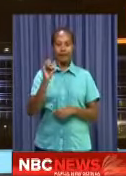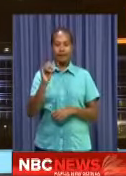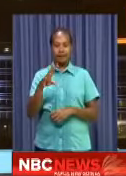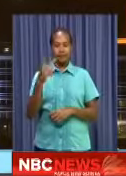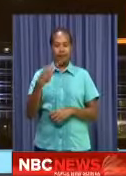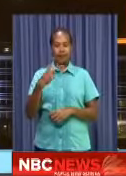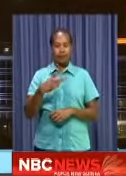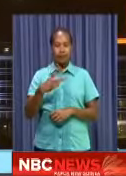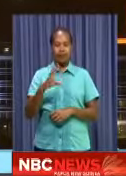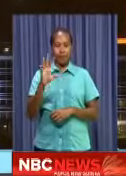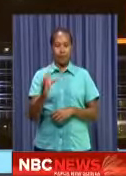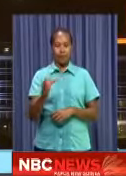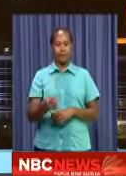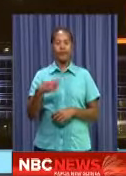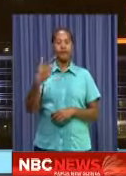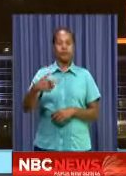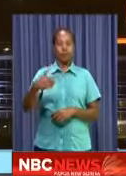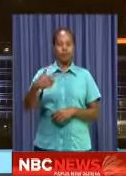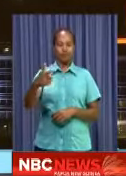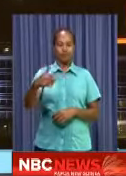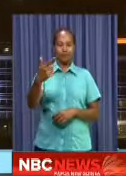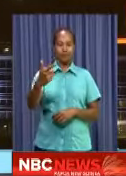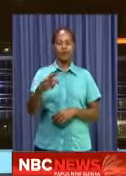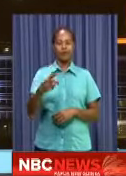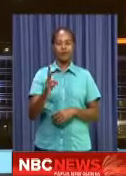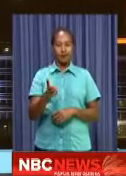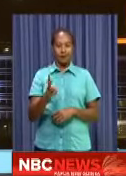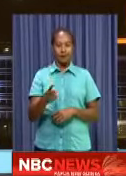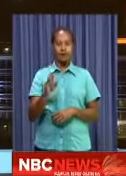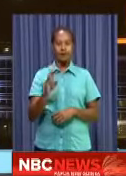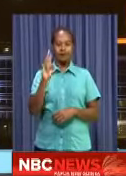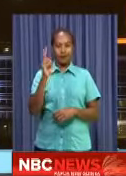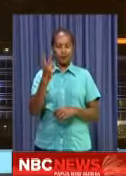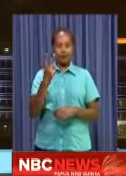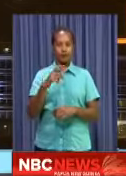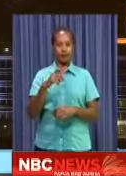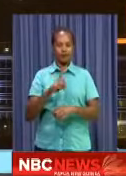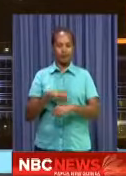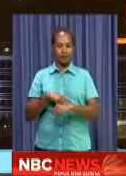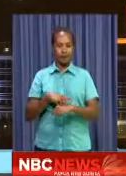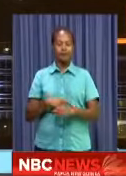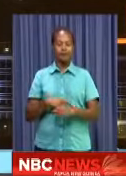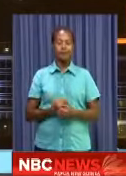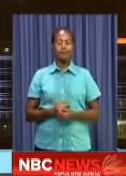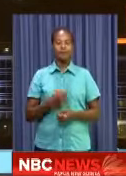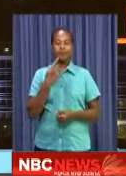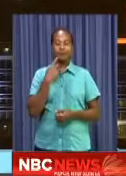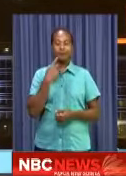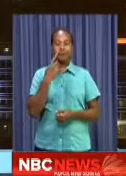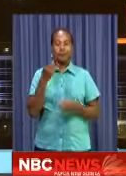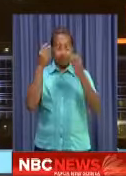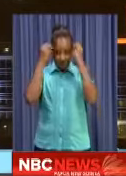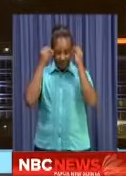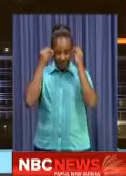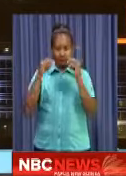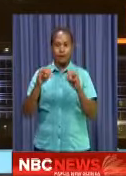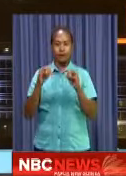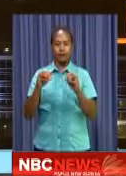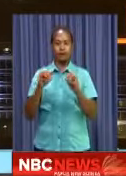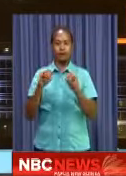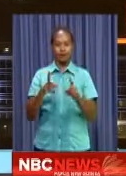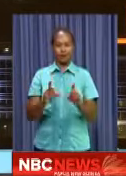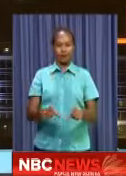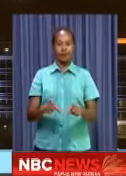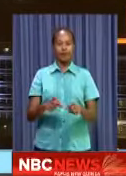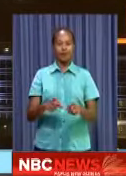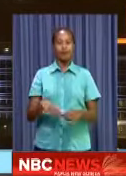education through the Second Chance education system. The Second Chance education opportunity will be provided